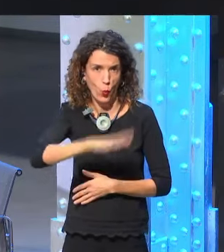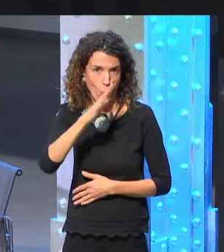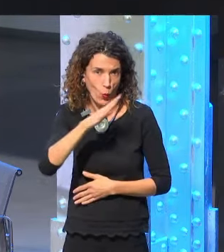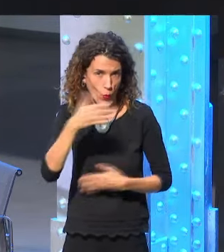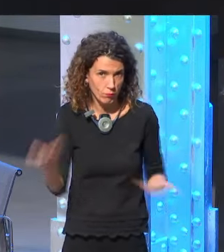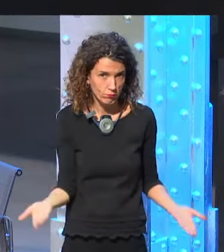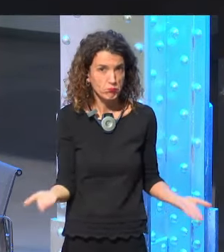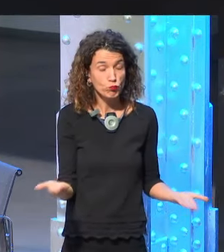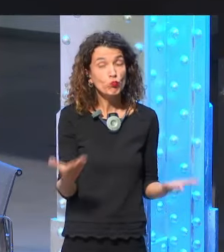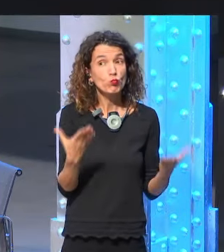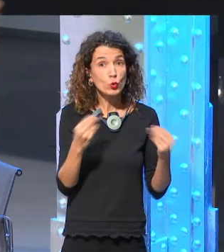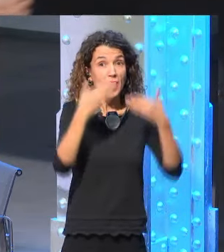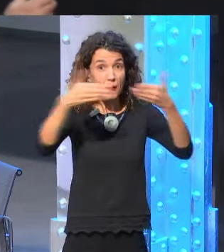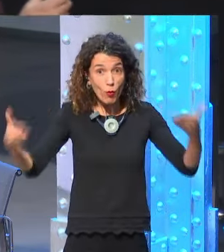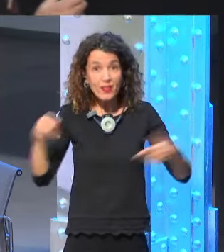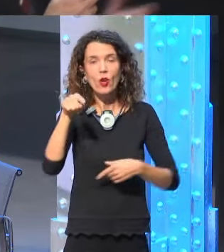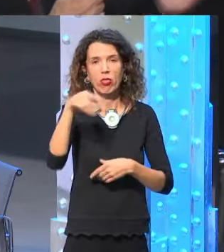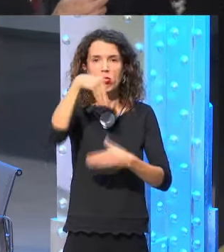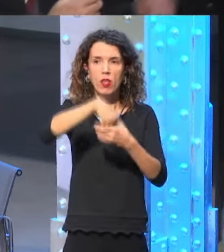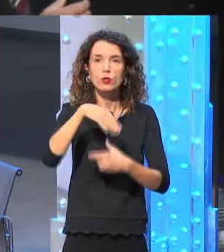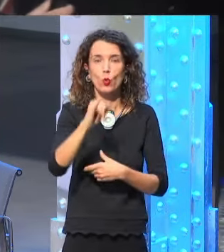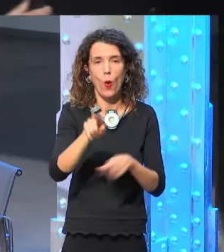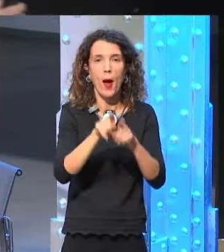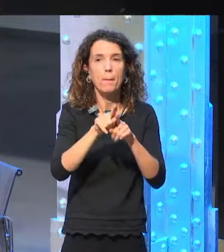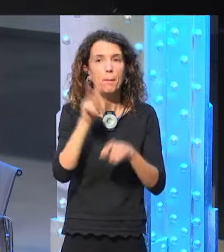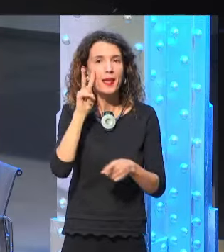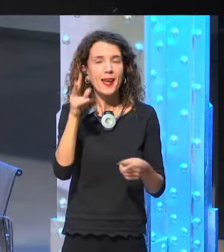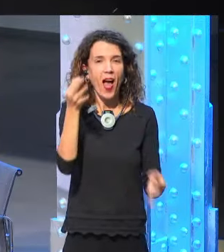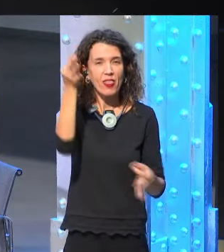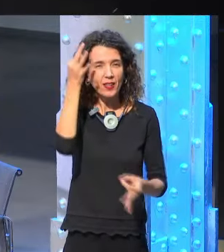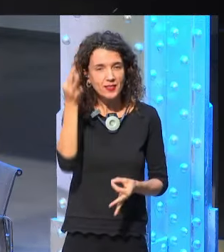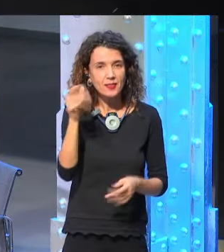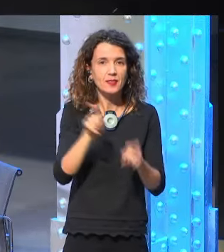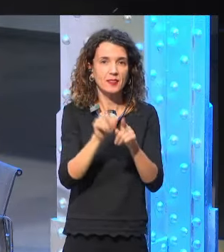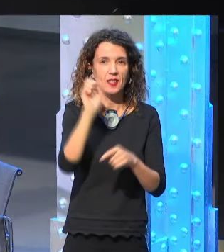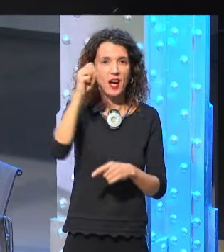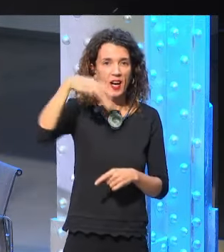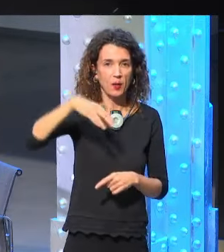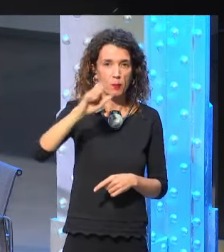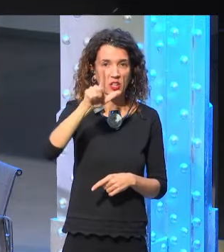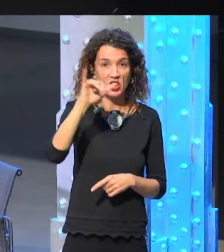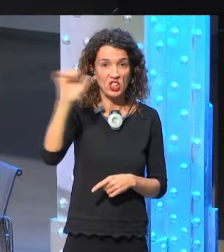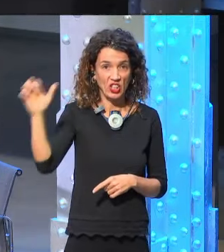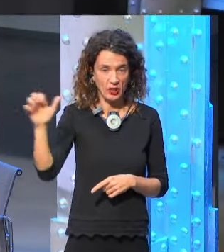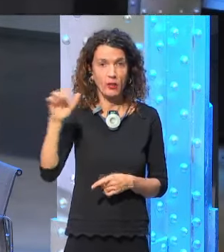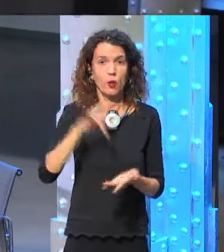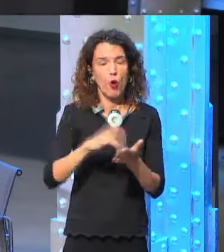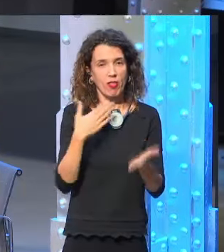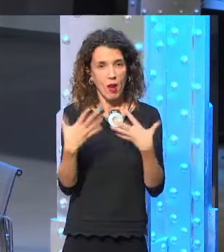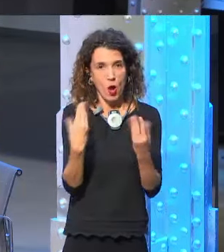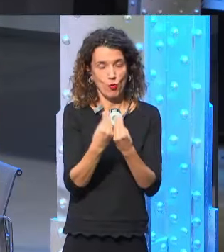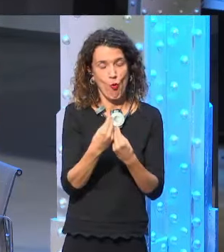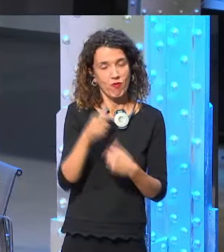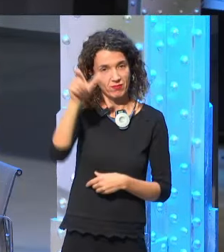and others. She has participated in excellent exhibitions, watched closely